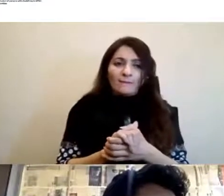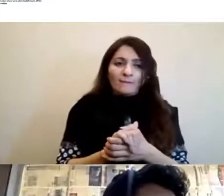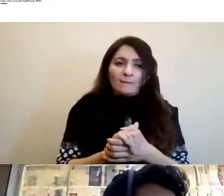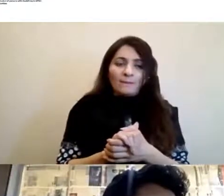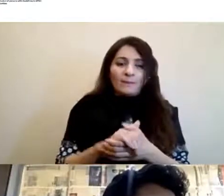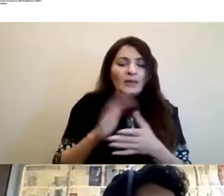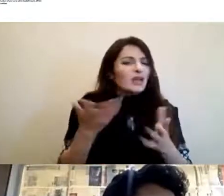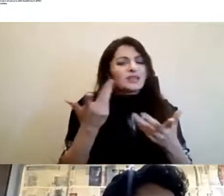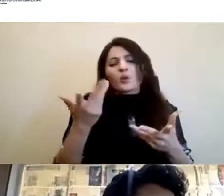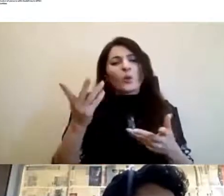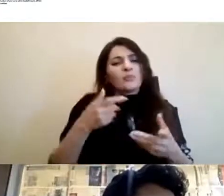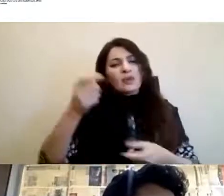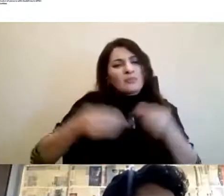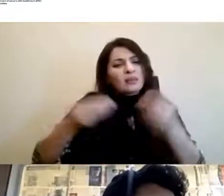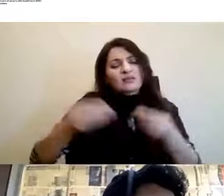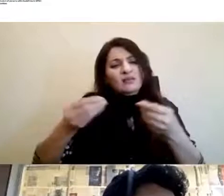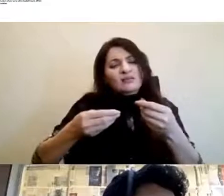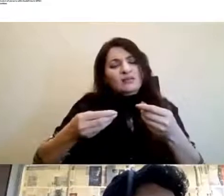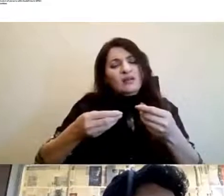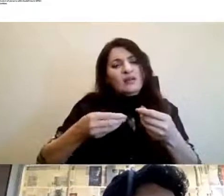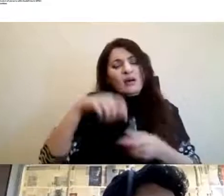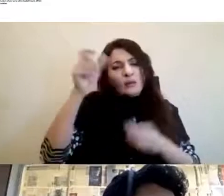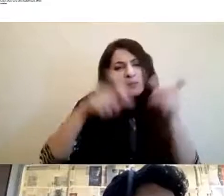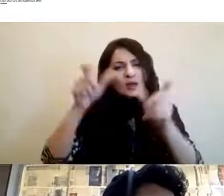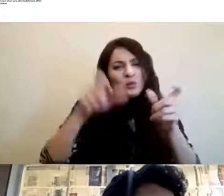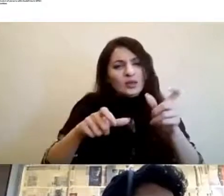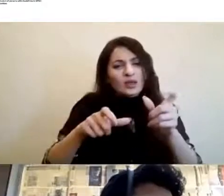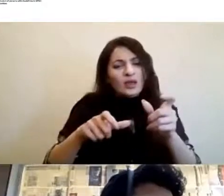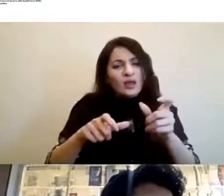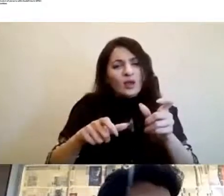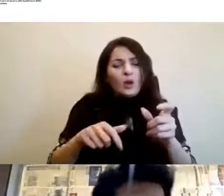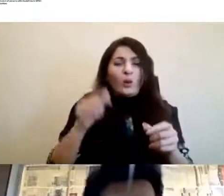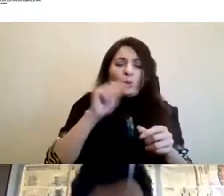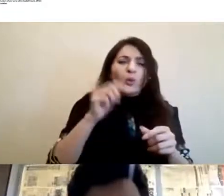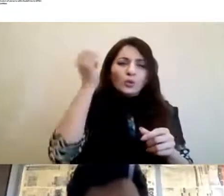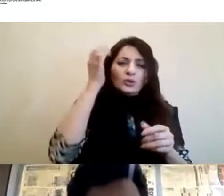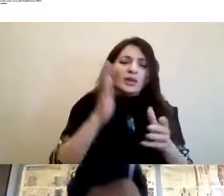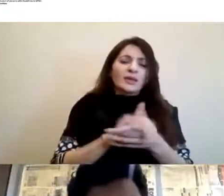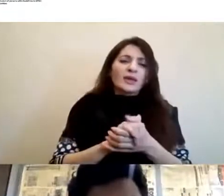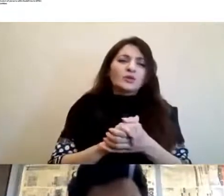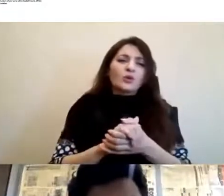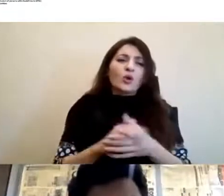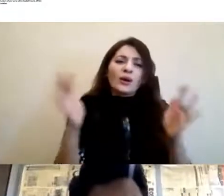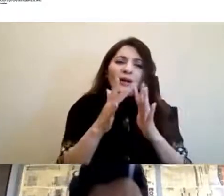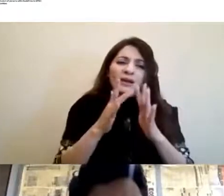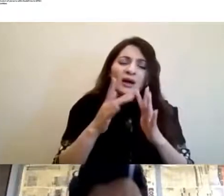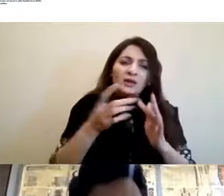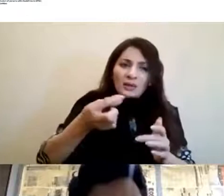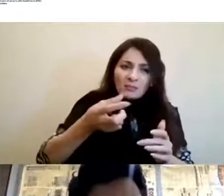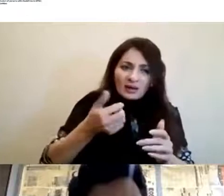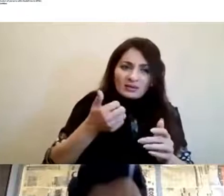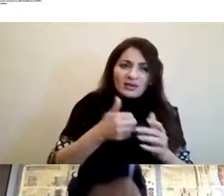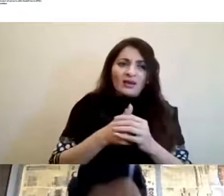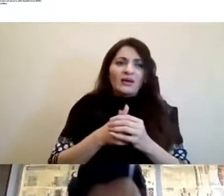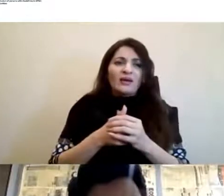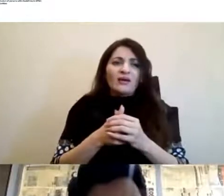businesses that need to have sustainable business models. The price of voice and data have, voice came down